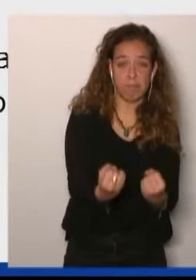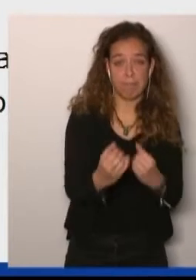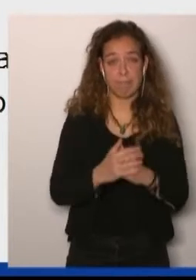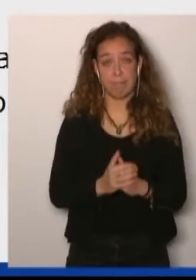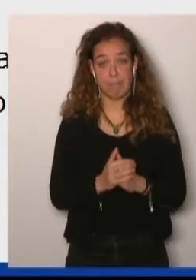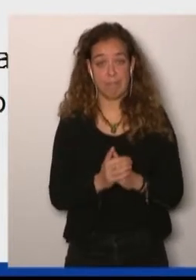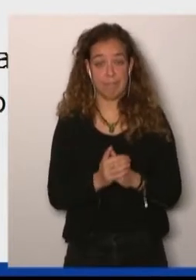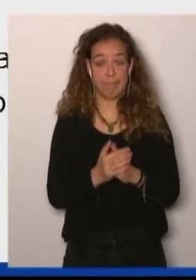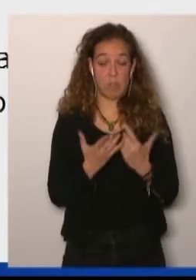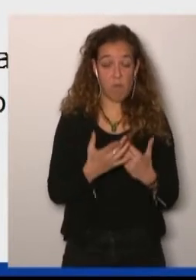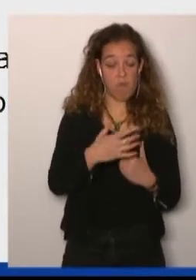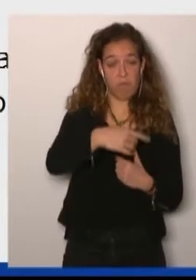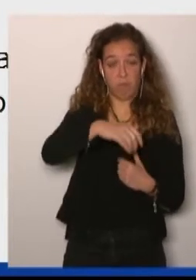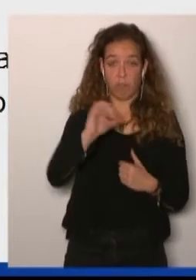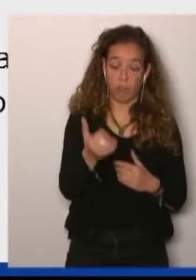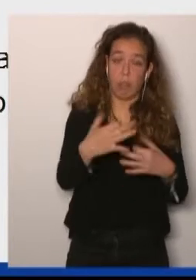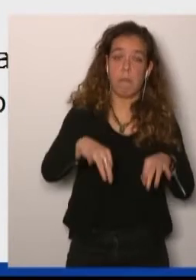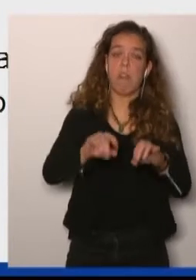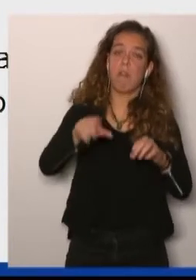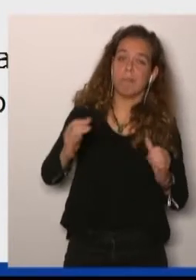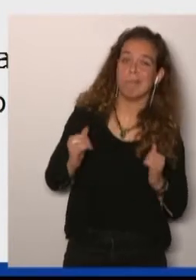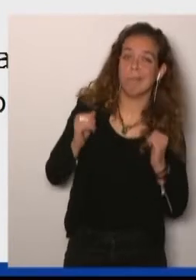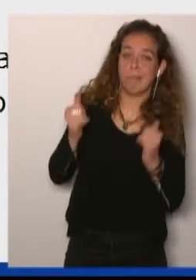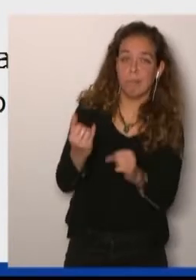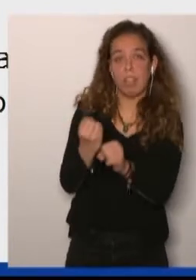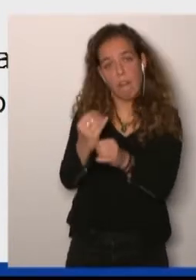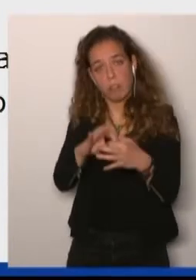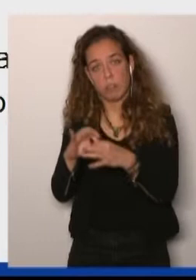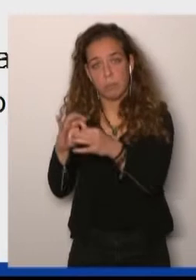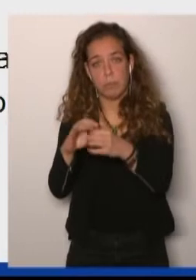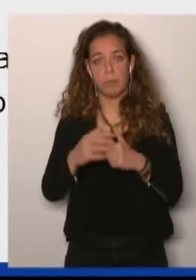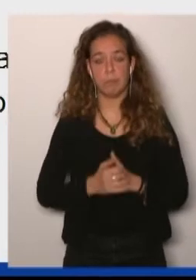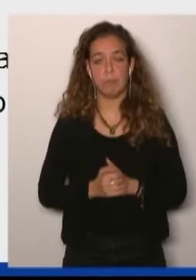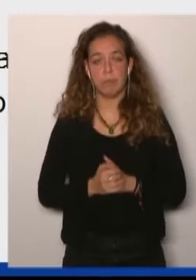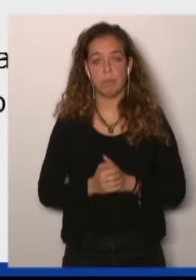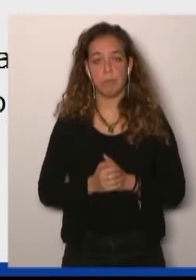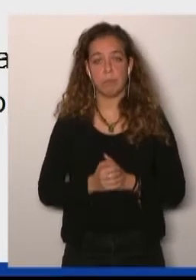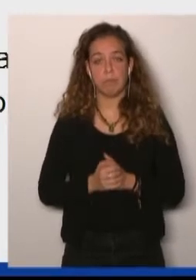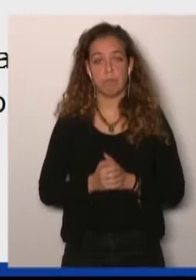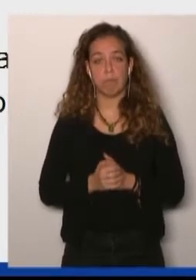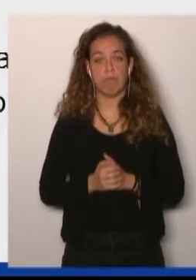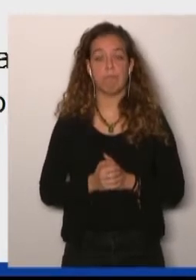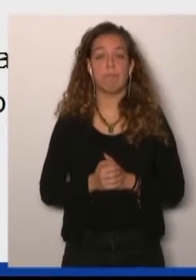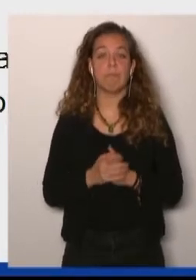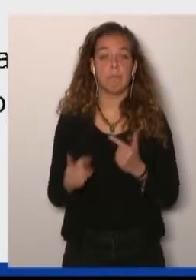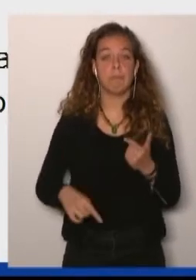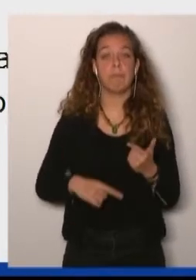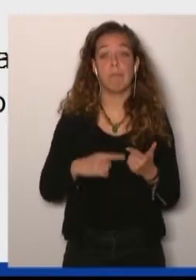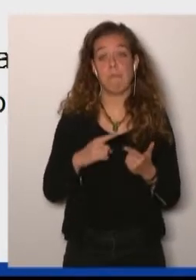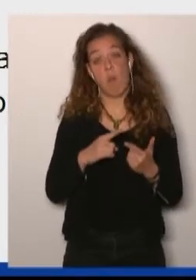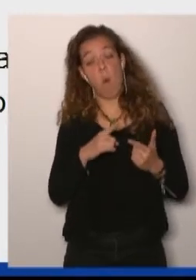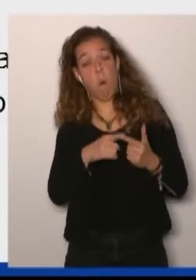Starting with the first, multi-stakeholder engagement, Pediatric Oncology Strategy Forums organized